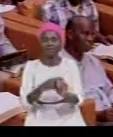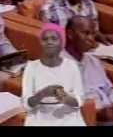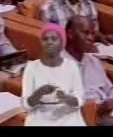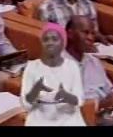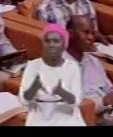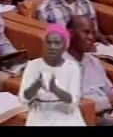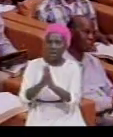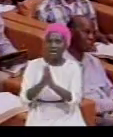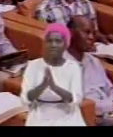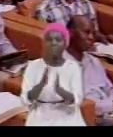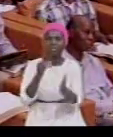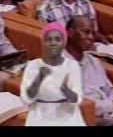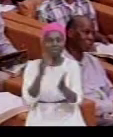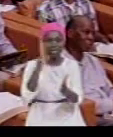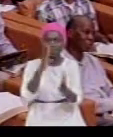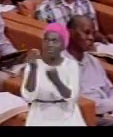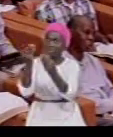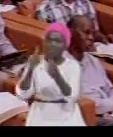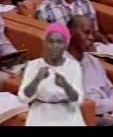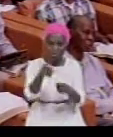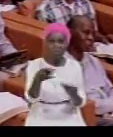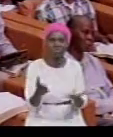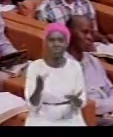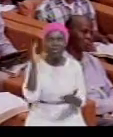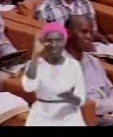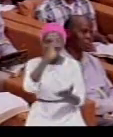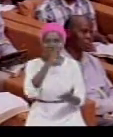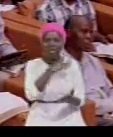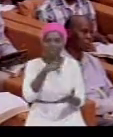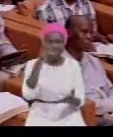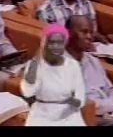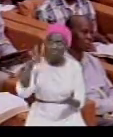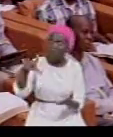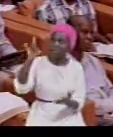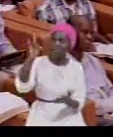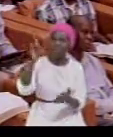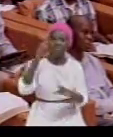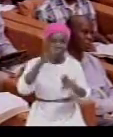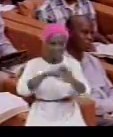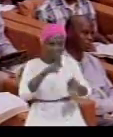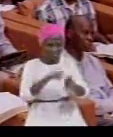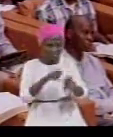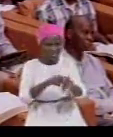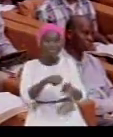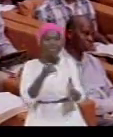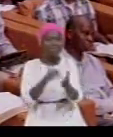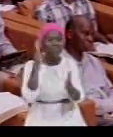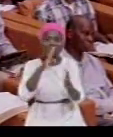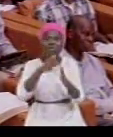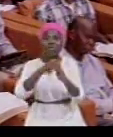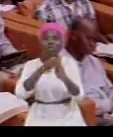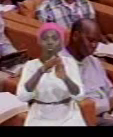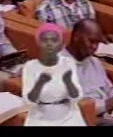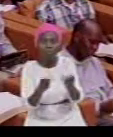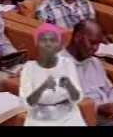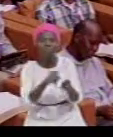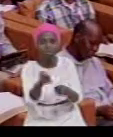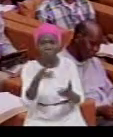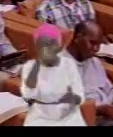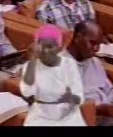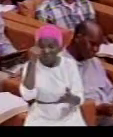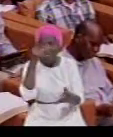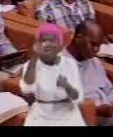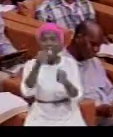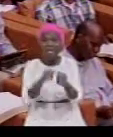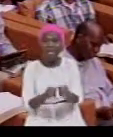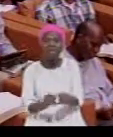you. Seek, and you shall find. Knock, and shall be opened to you, because everyone that